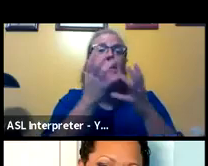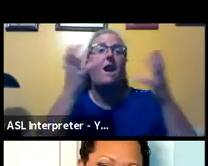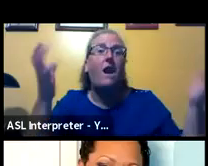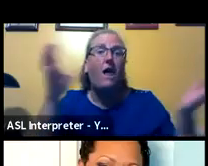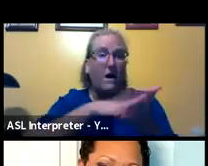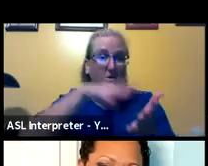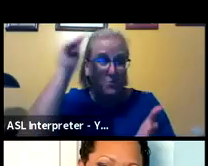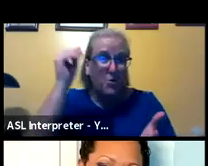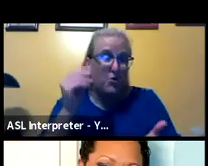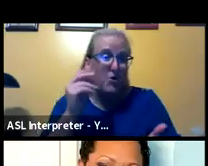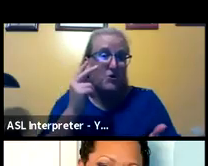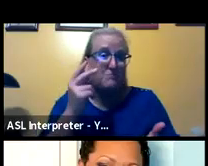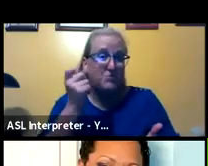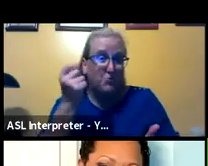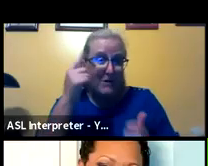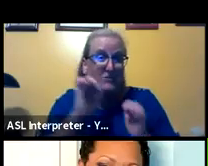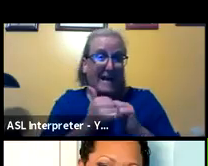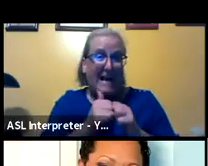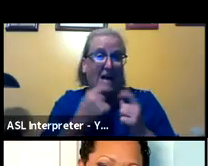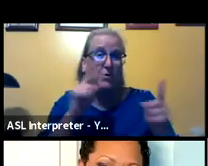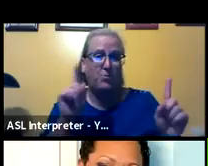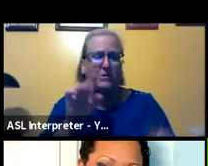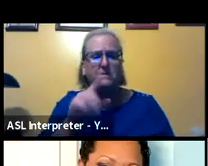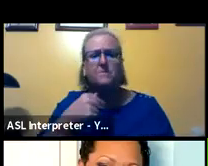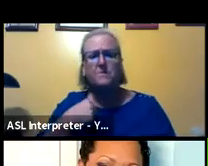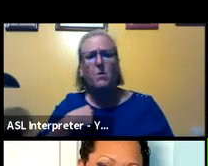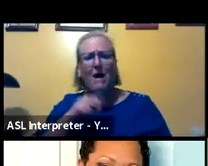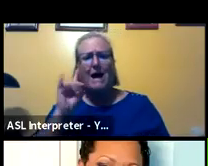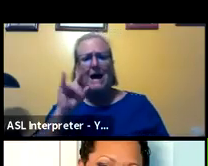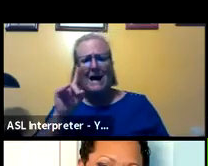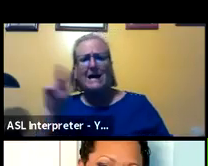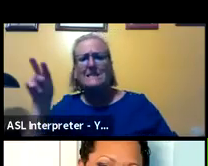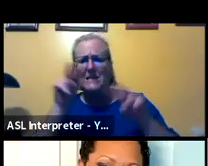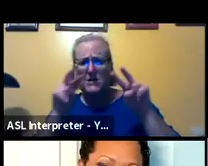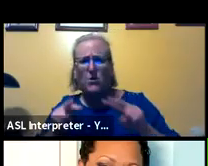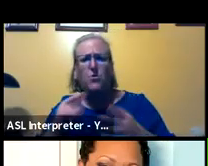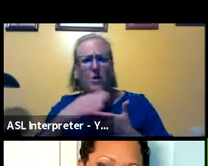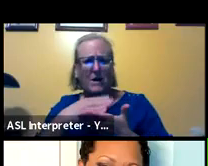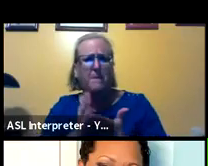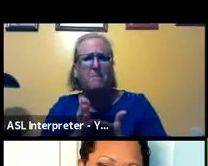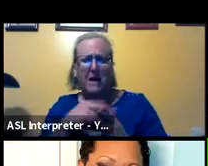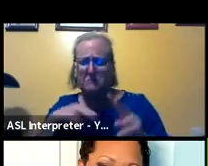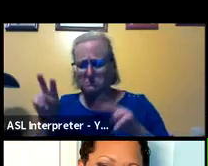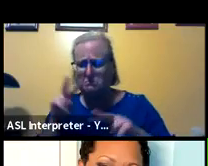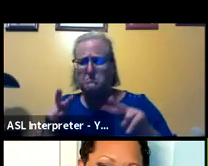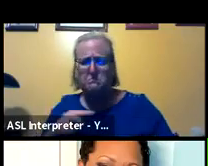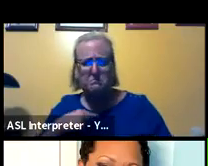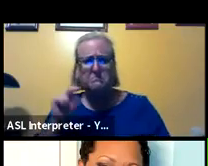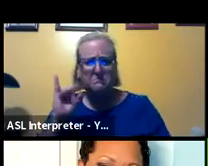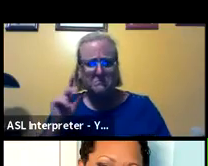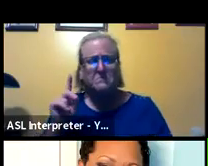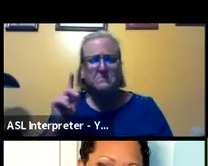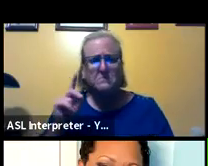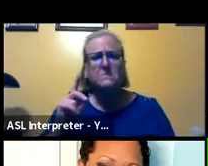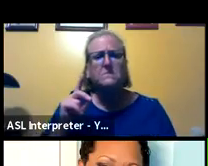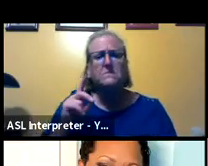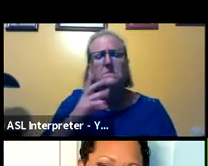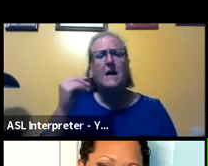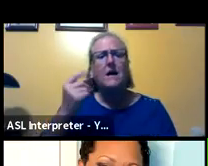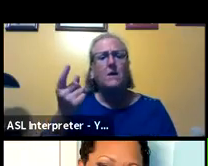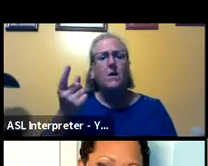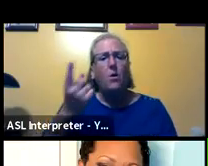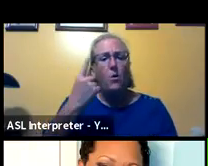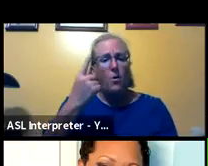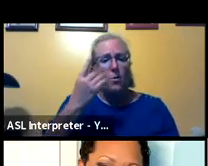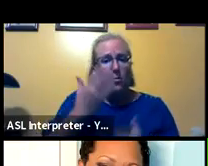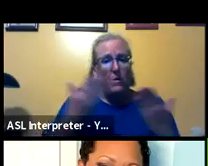understand how this works. So I did take an opportunity to look over the budget. And one of